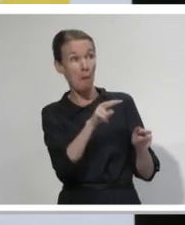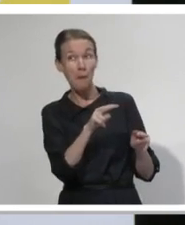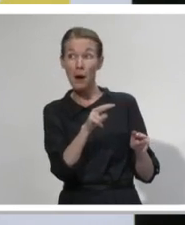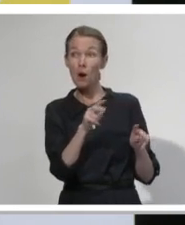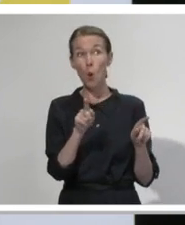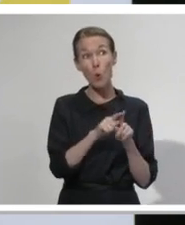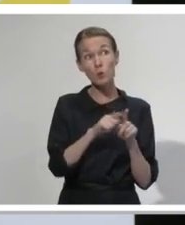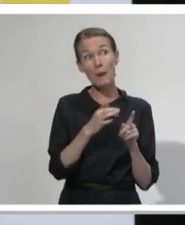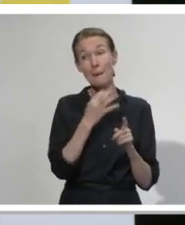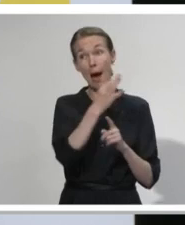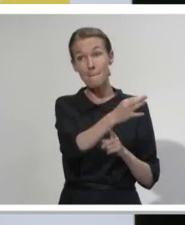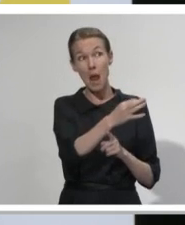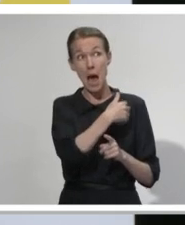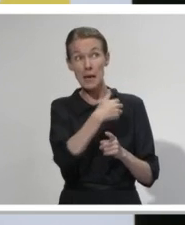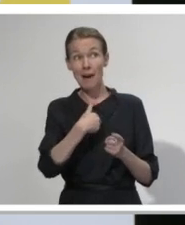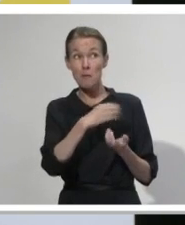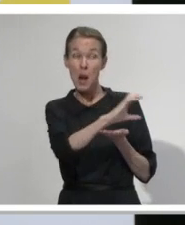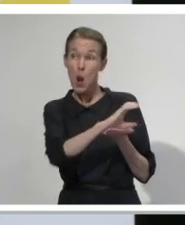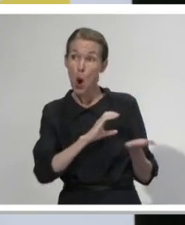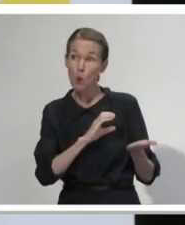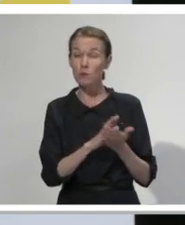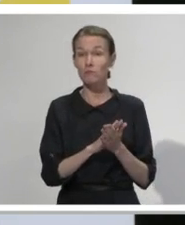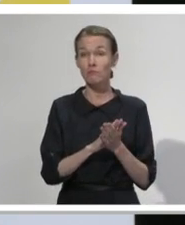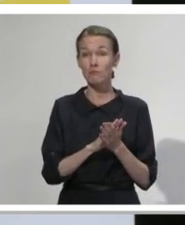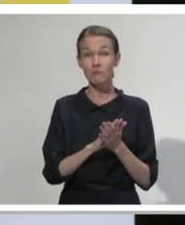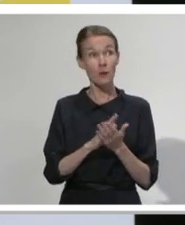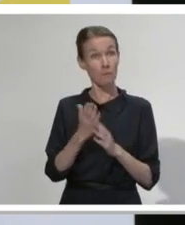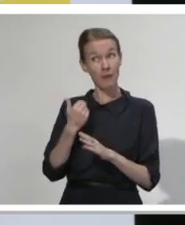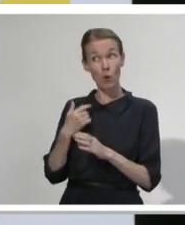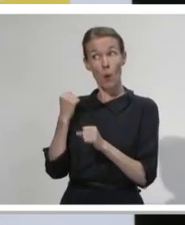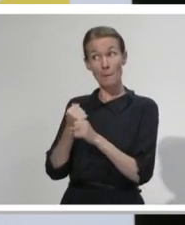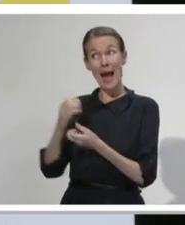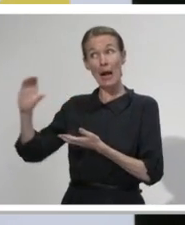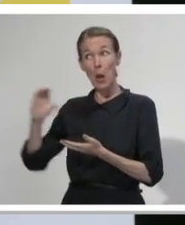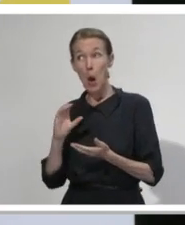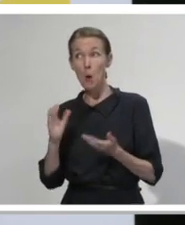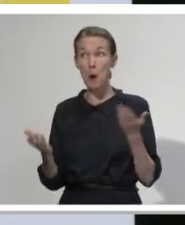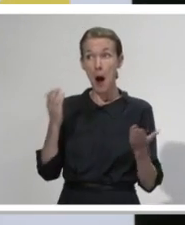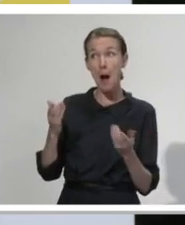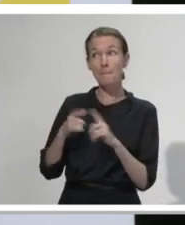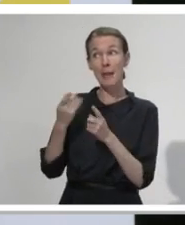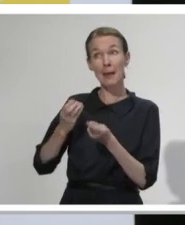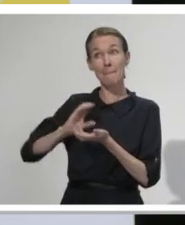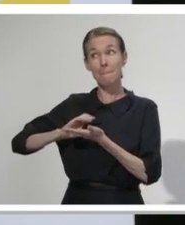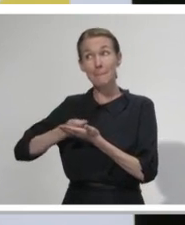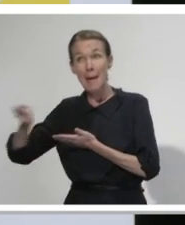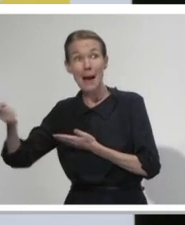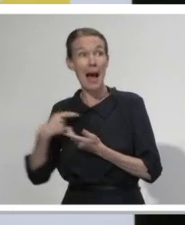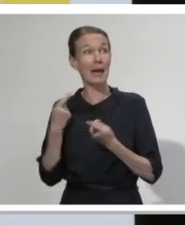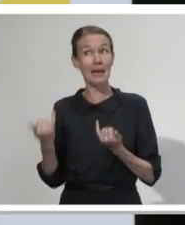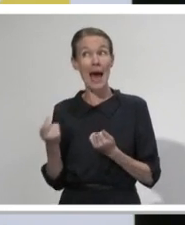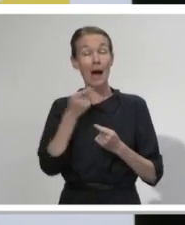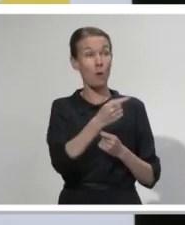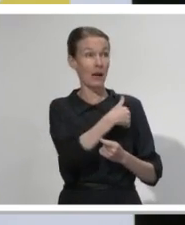upon, and how that matches with any other debts that they might have or whatever their needs are. But the scheme is available as long as you can